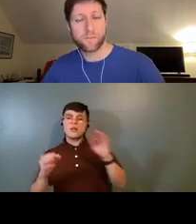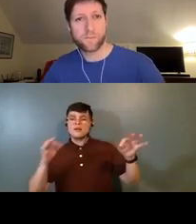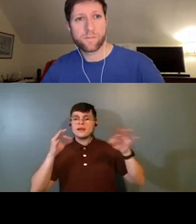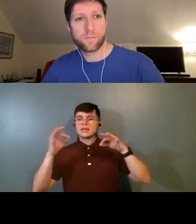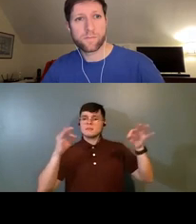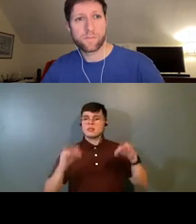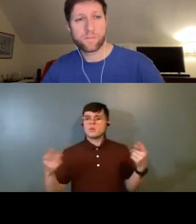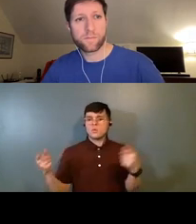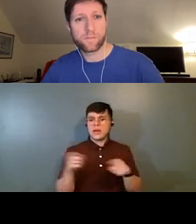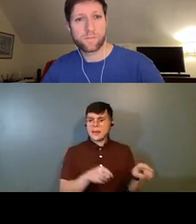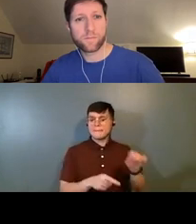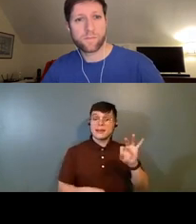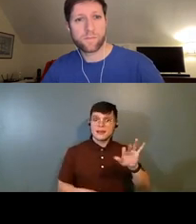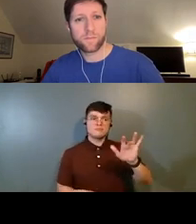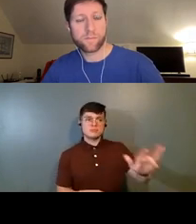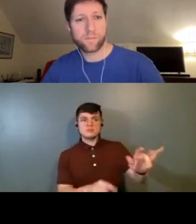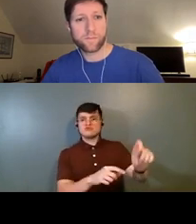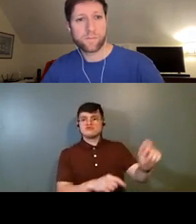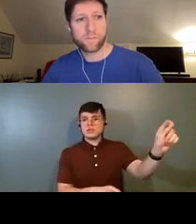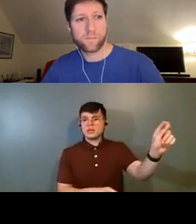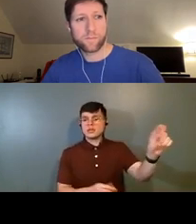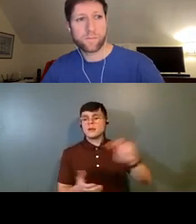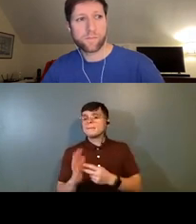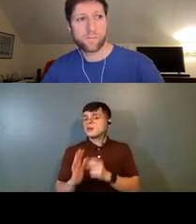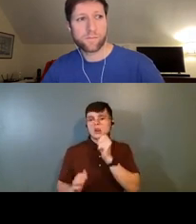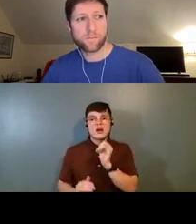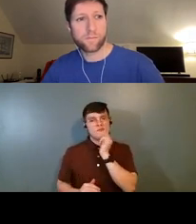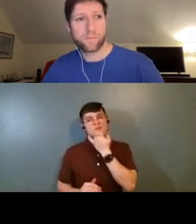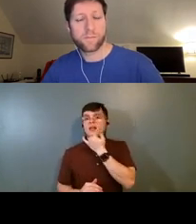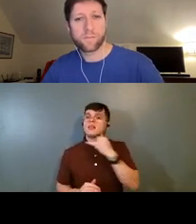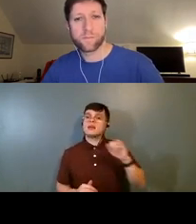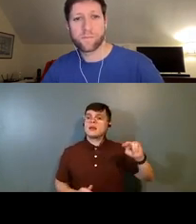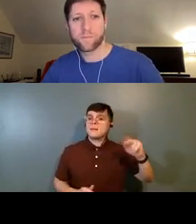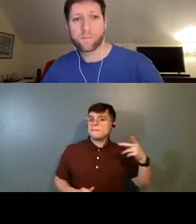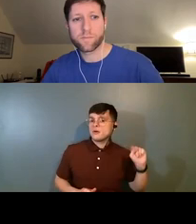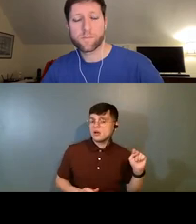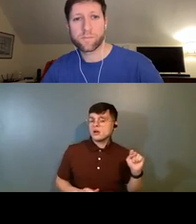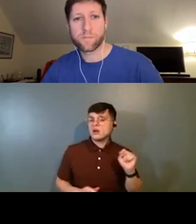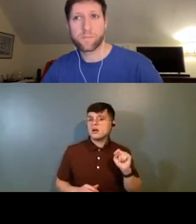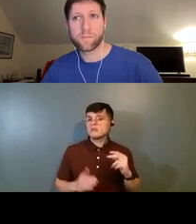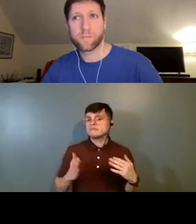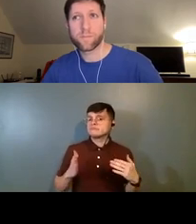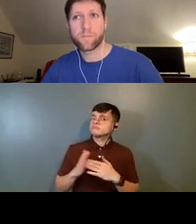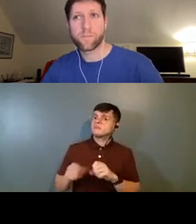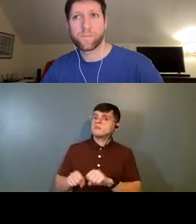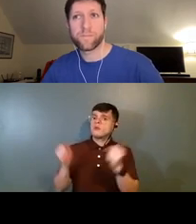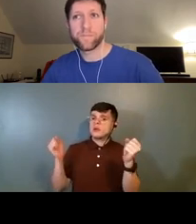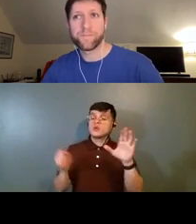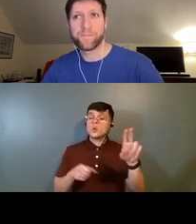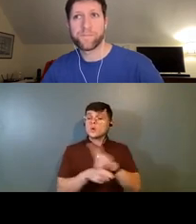happen when you check one of these check boxes so you don't violate on input and you don't your users don't cause